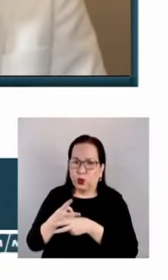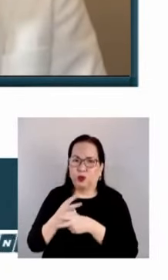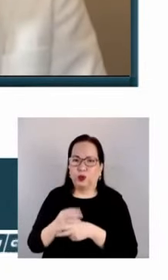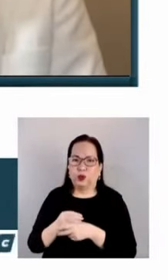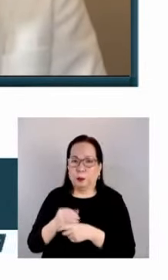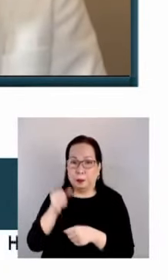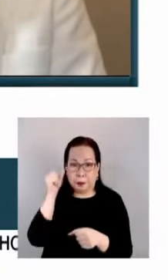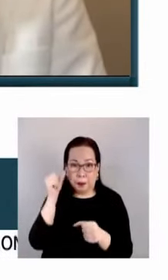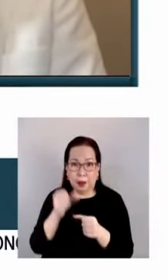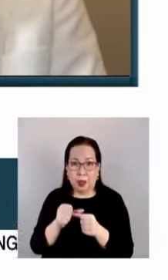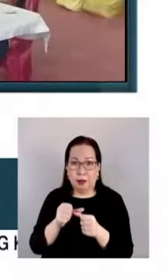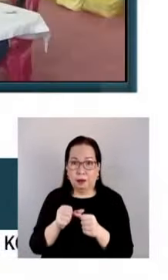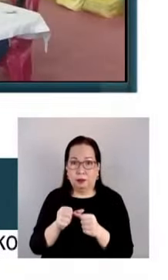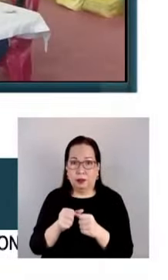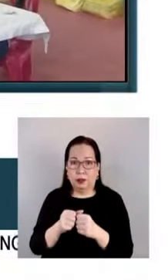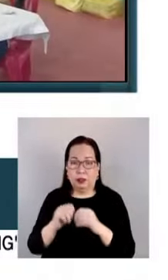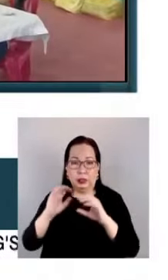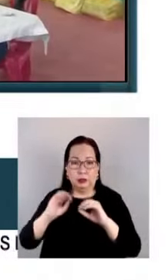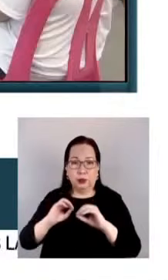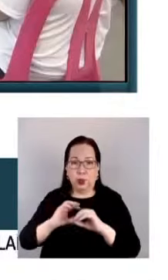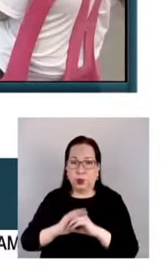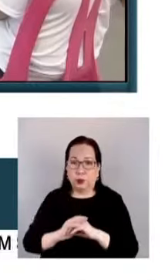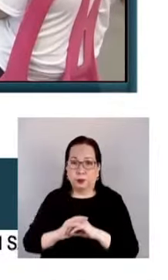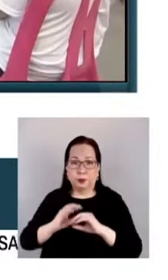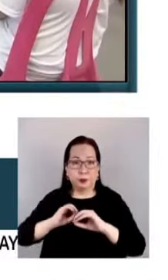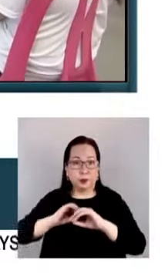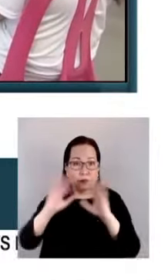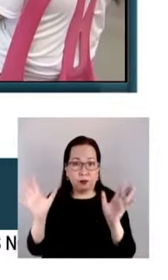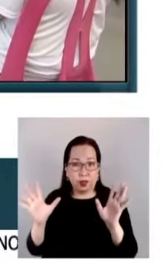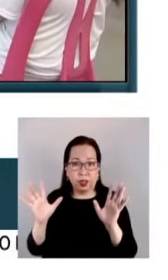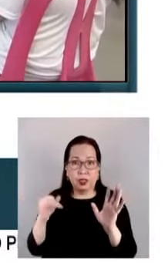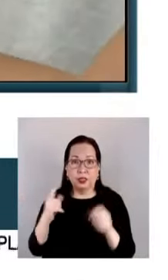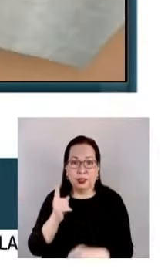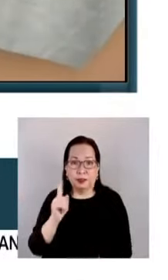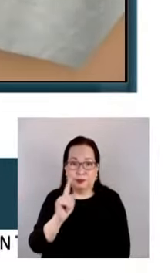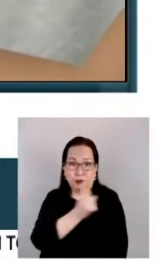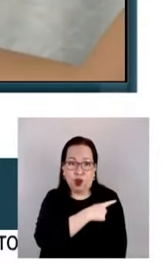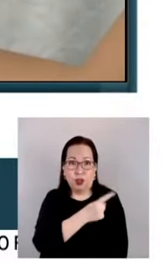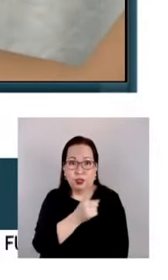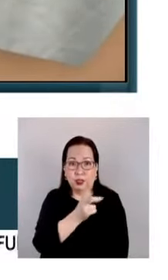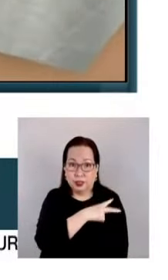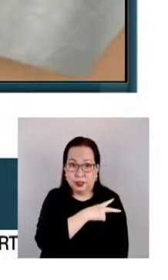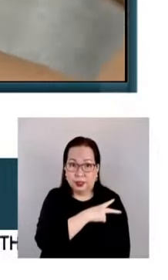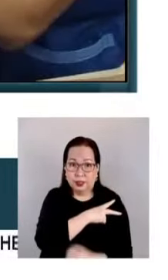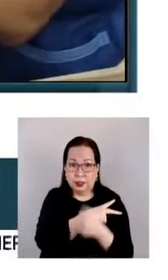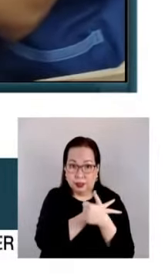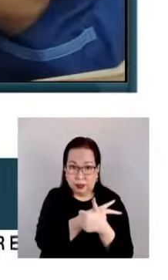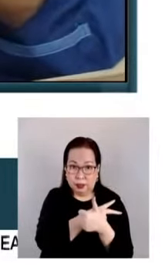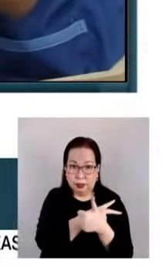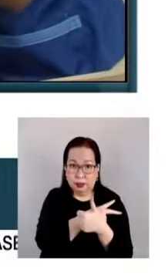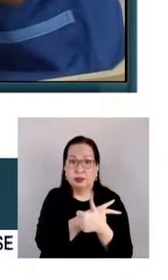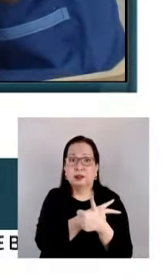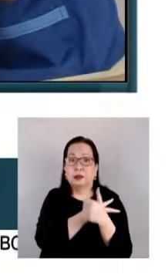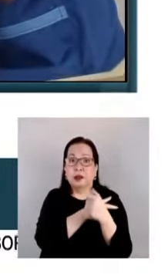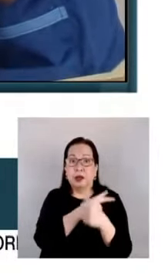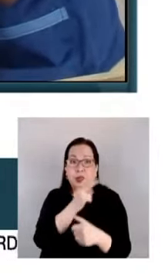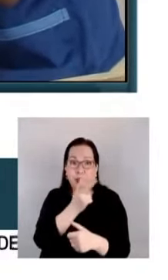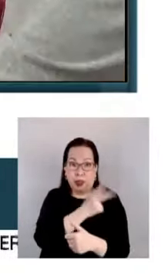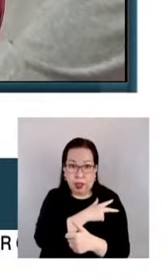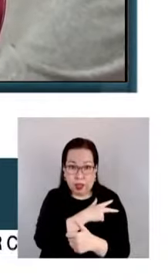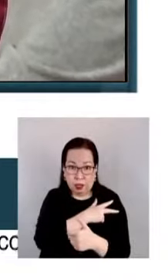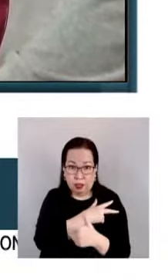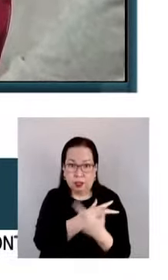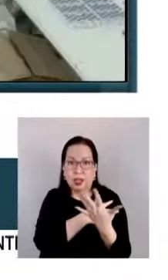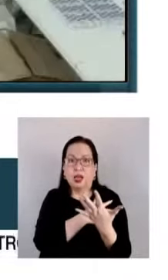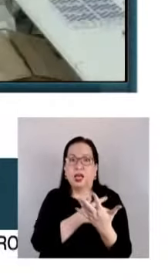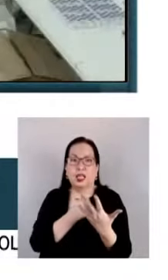to be concrete about the information that the primary vaccine series that we receive is not protective anymore with the